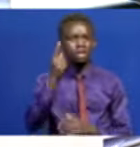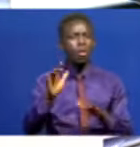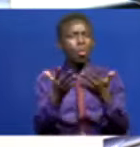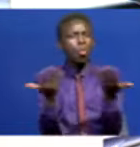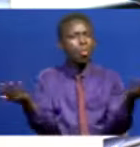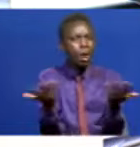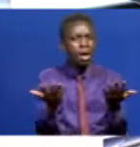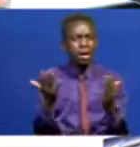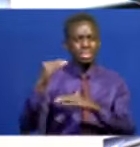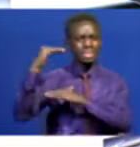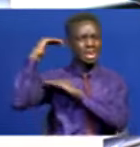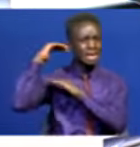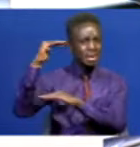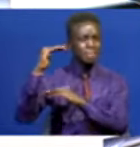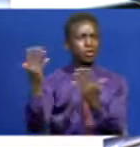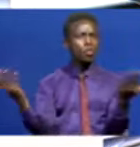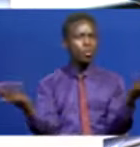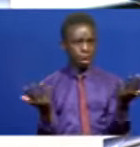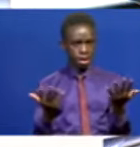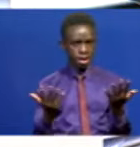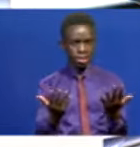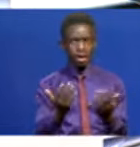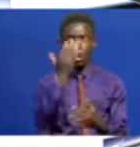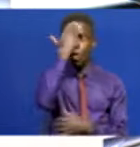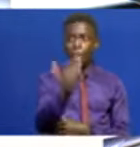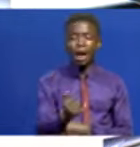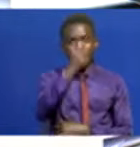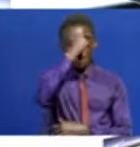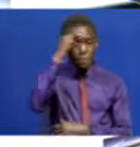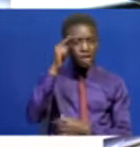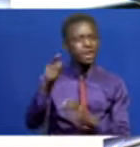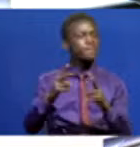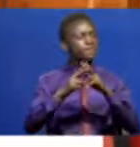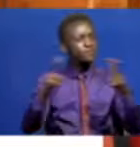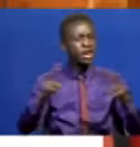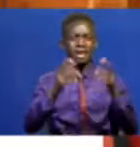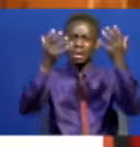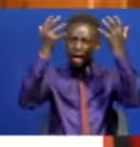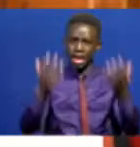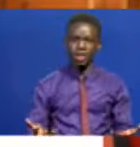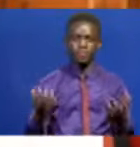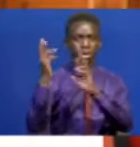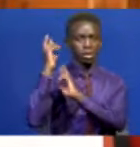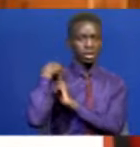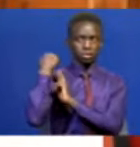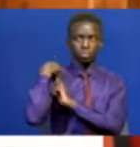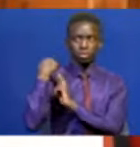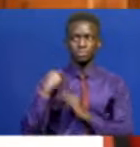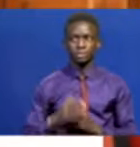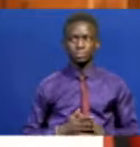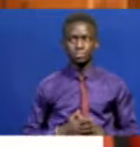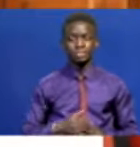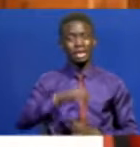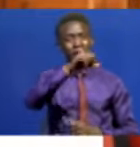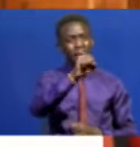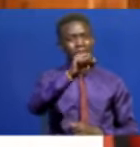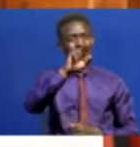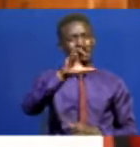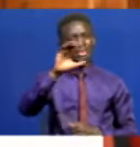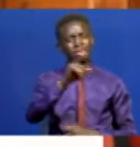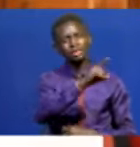limit, is. Because it is a very, very heavy responsibility. SRC, you must be called to